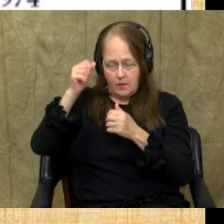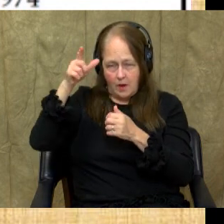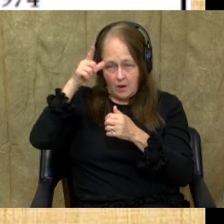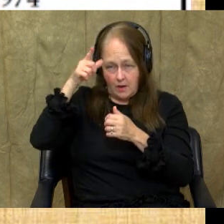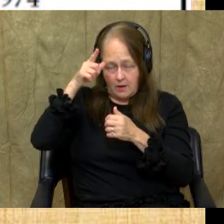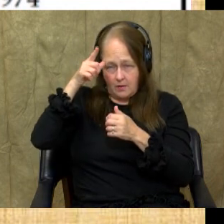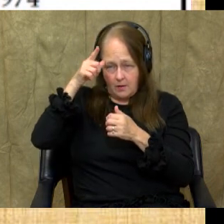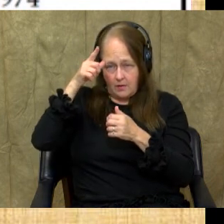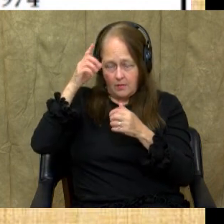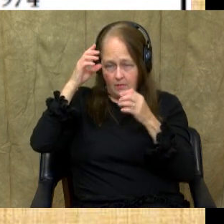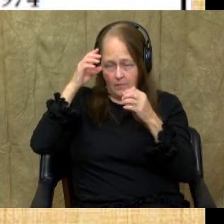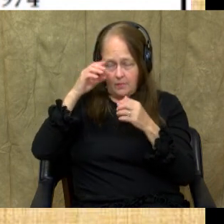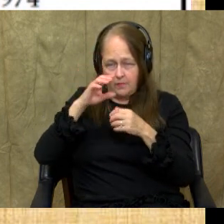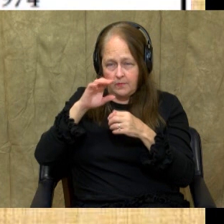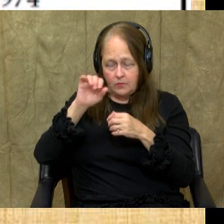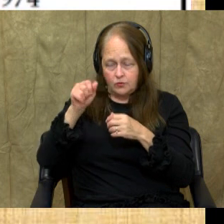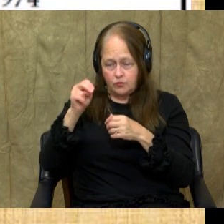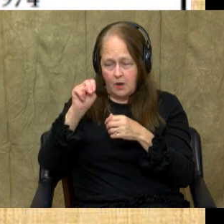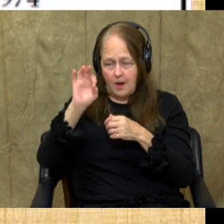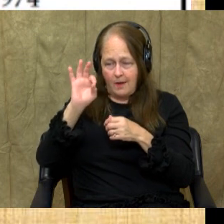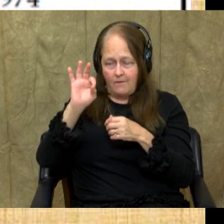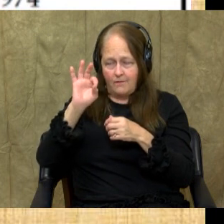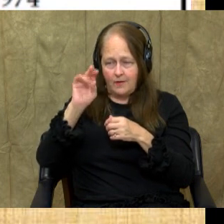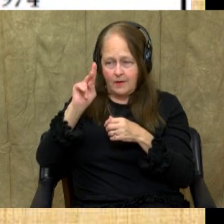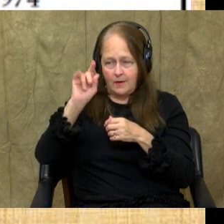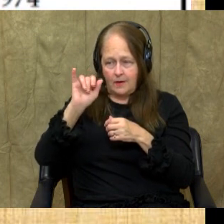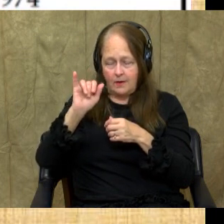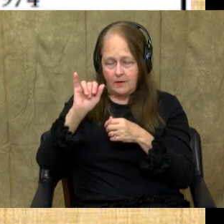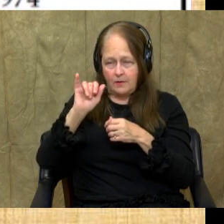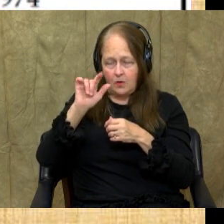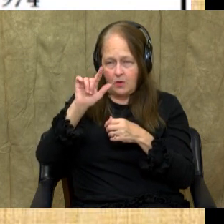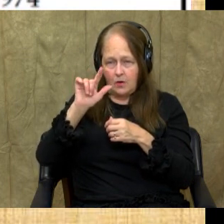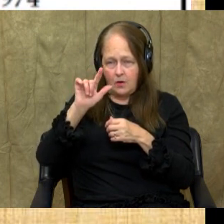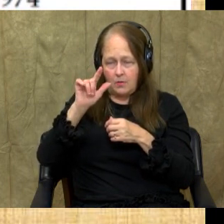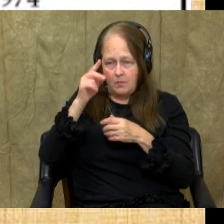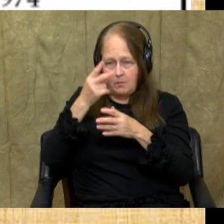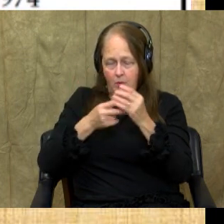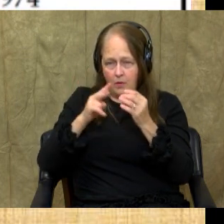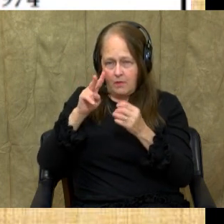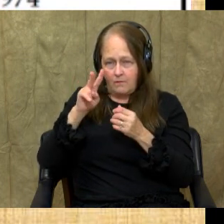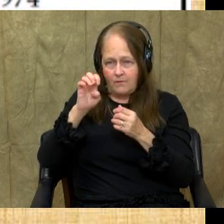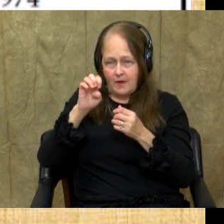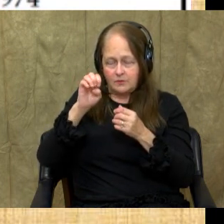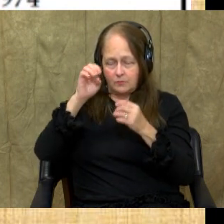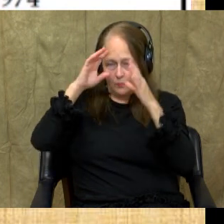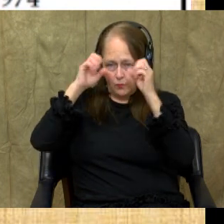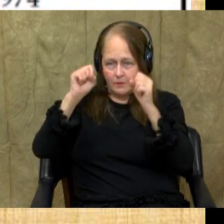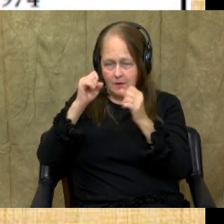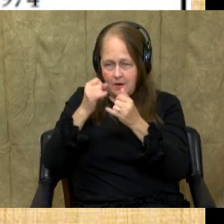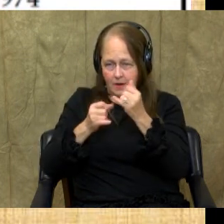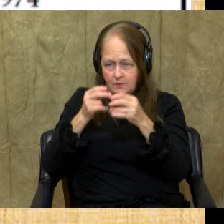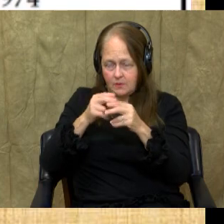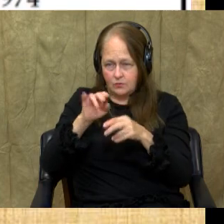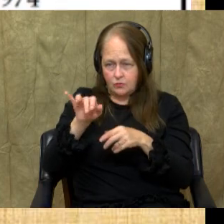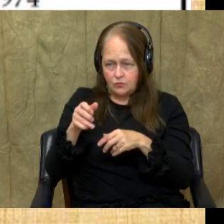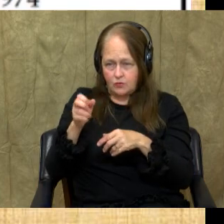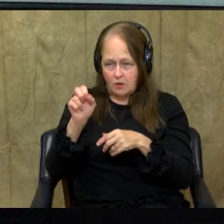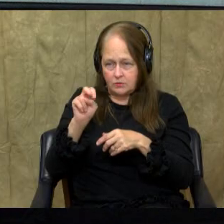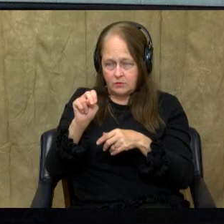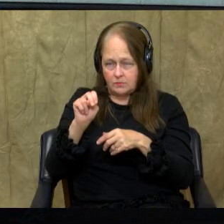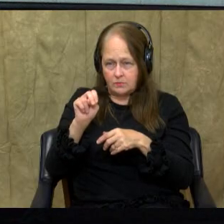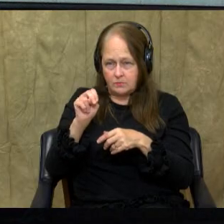what these symbols represent. So on this particular legend or this key, the route that is in red is CORE,